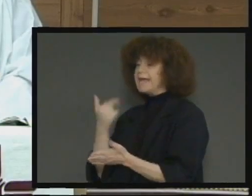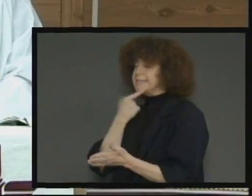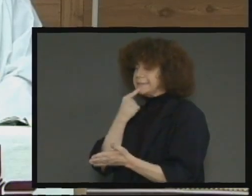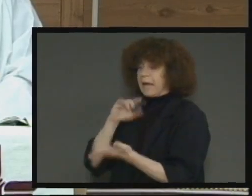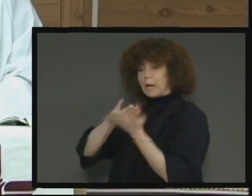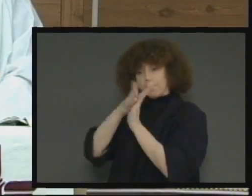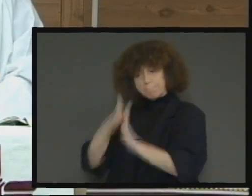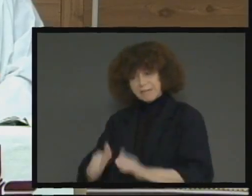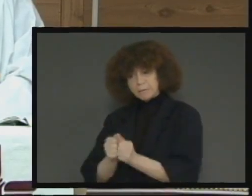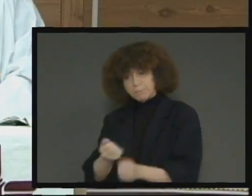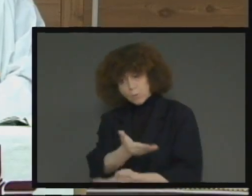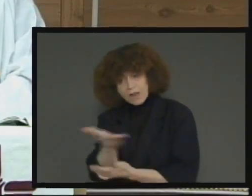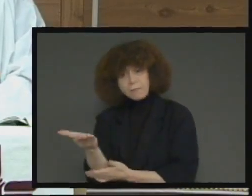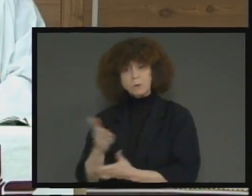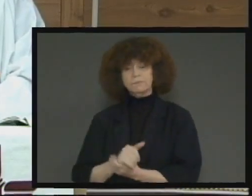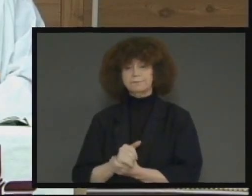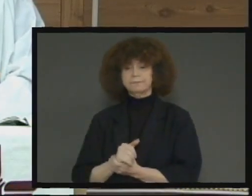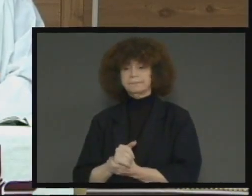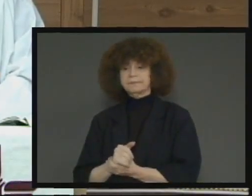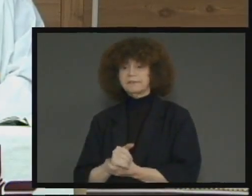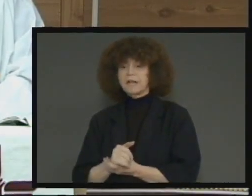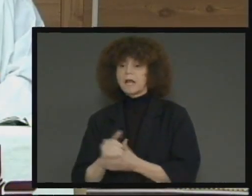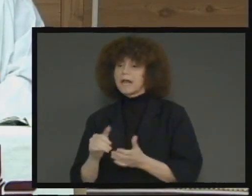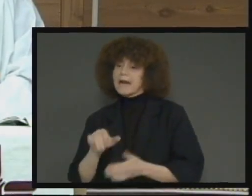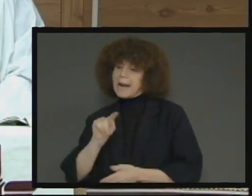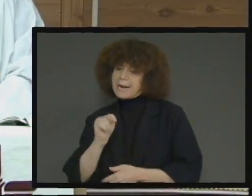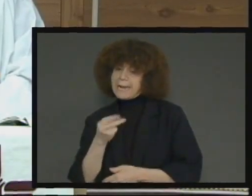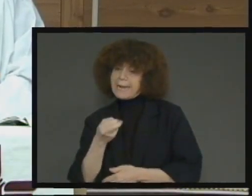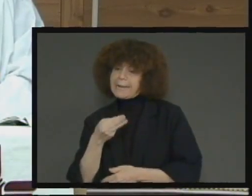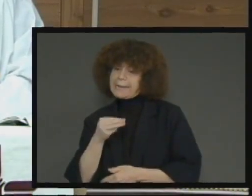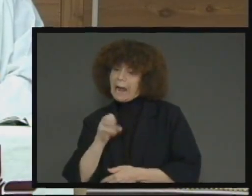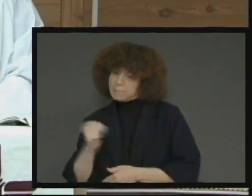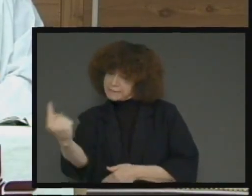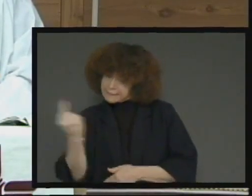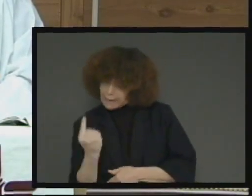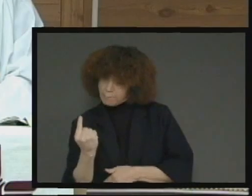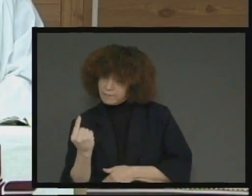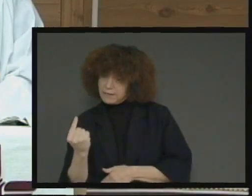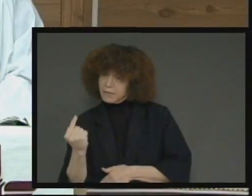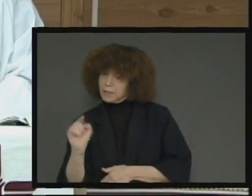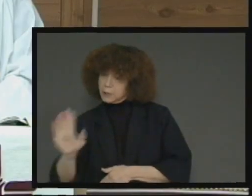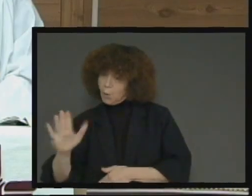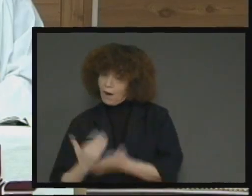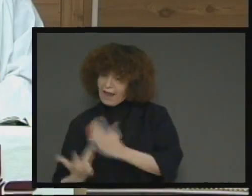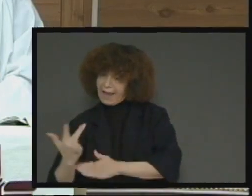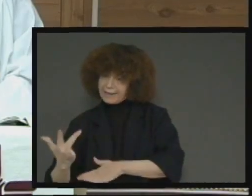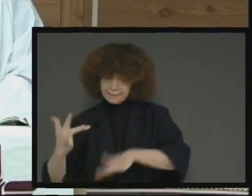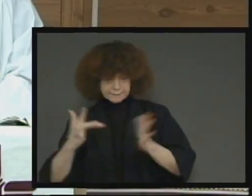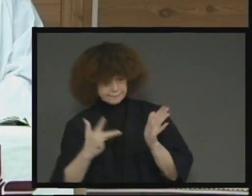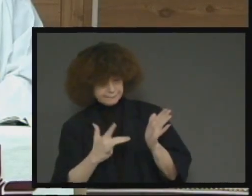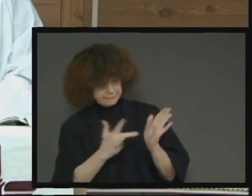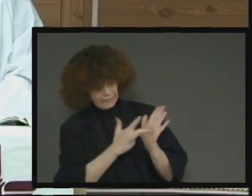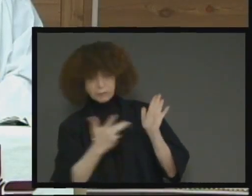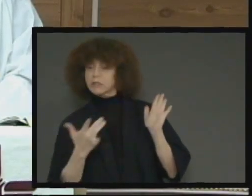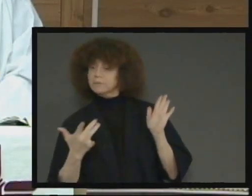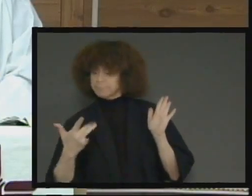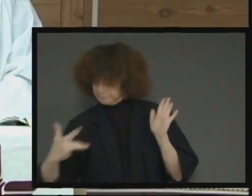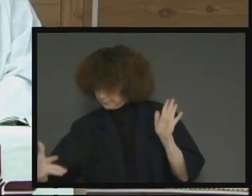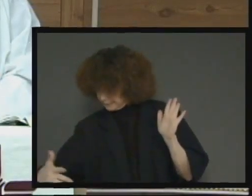the word of the Lord. Thanks be to God. The epistle reading is written in